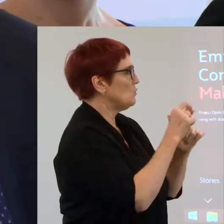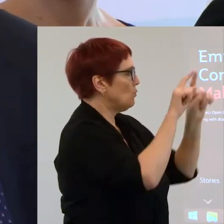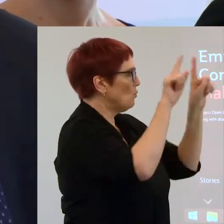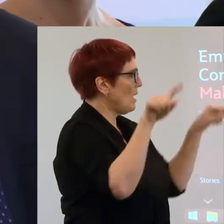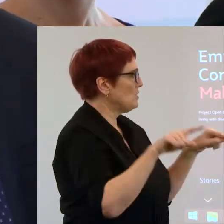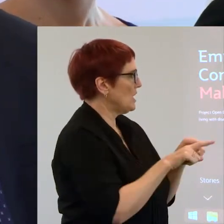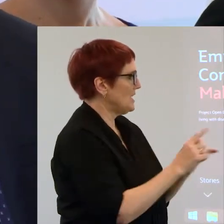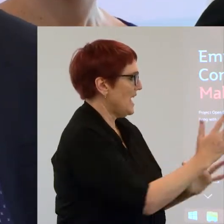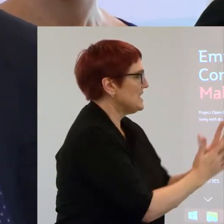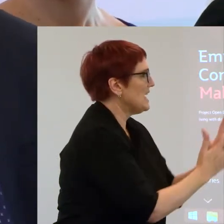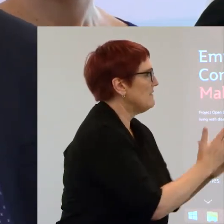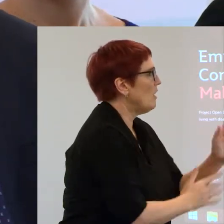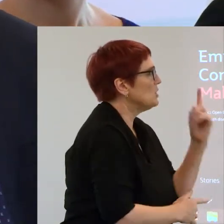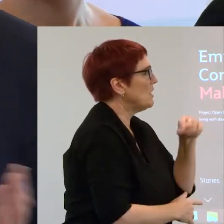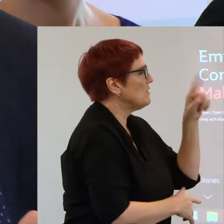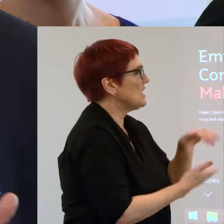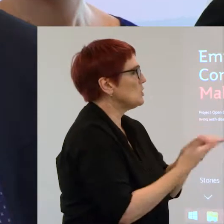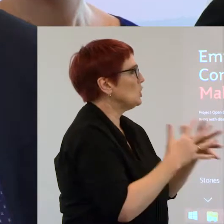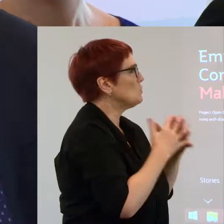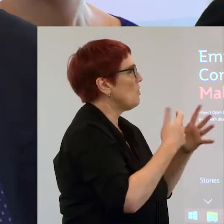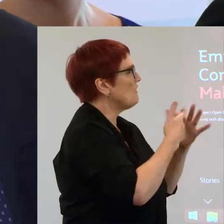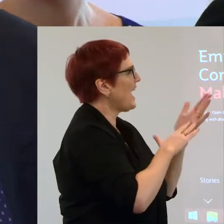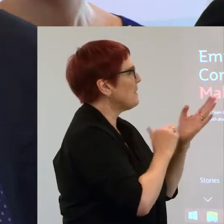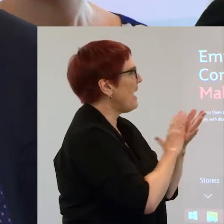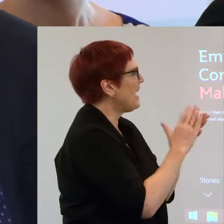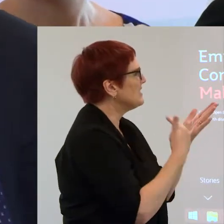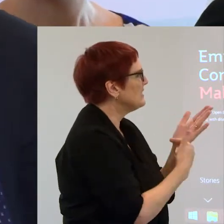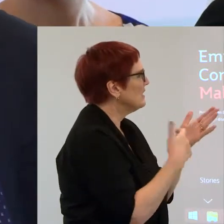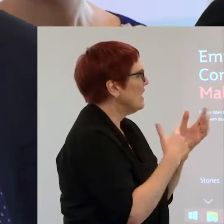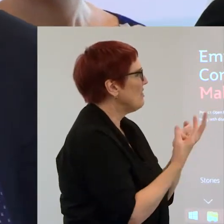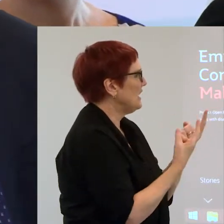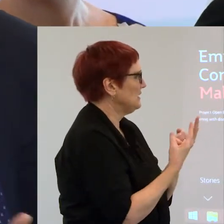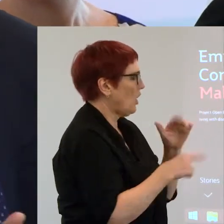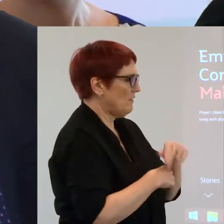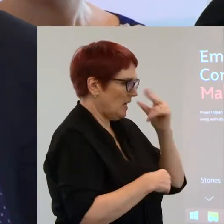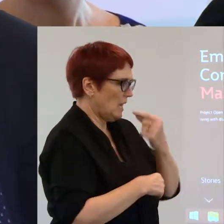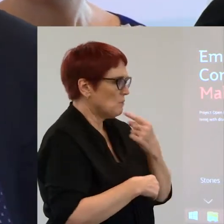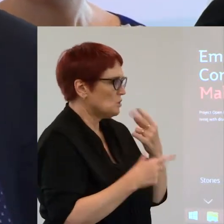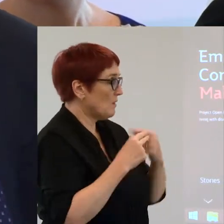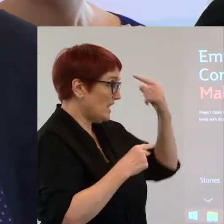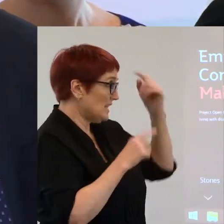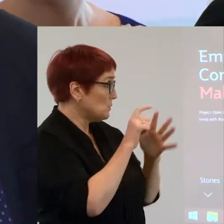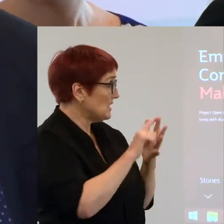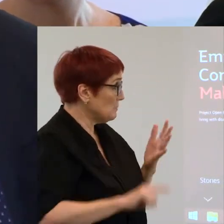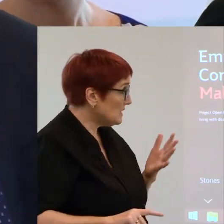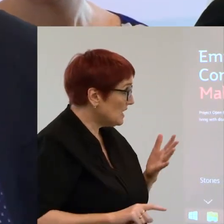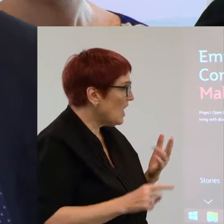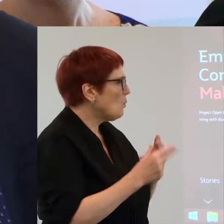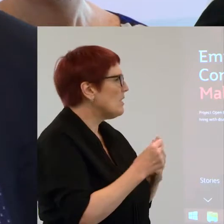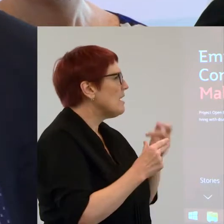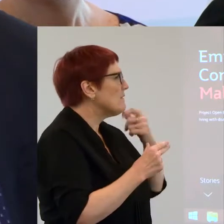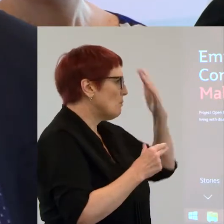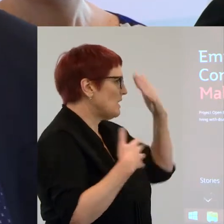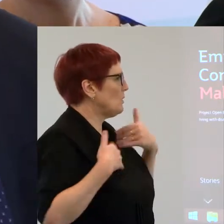to $100,000 worth of Kmart stock," which was about a young teenager with an intellectual disability and some mental health